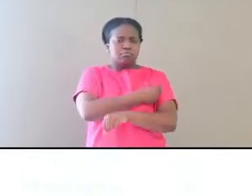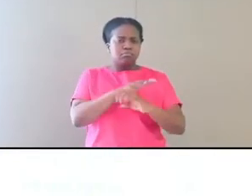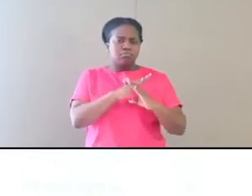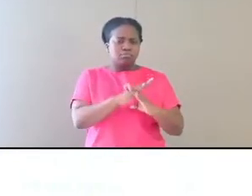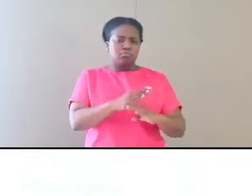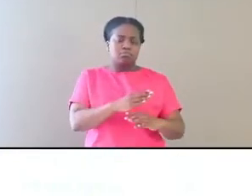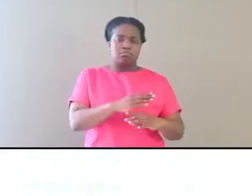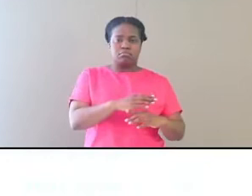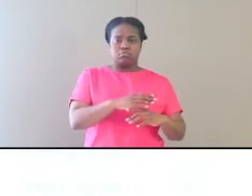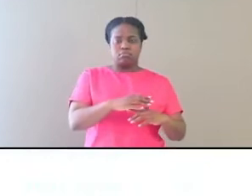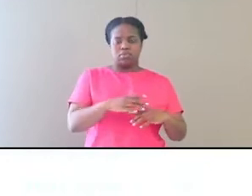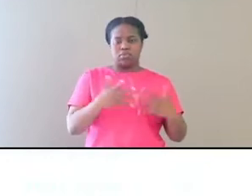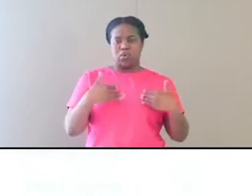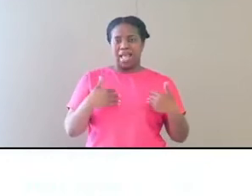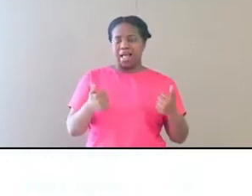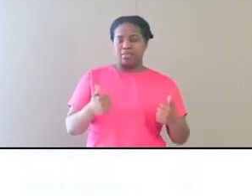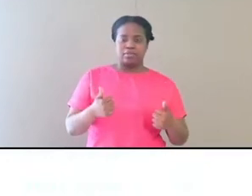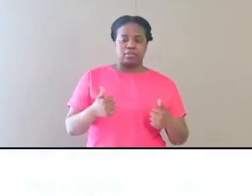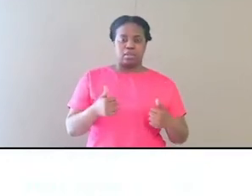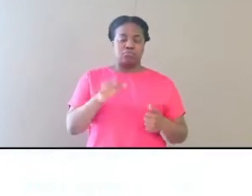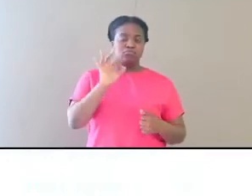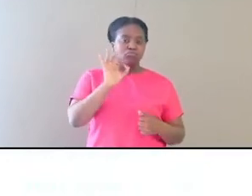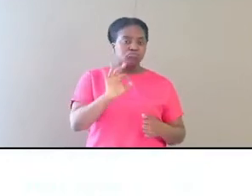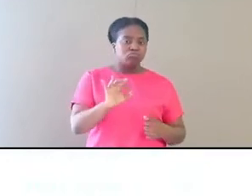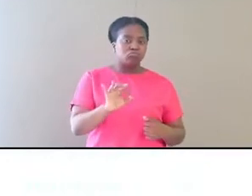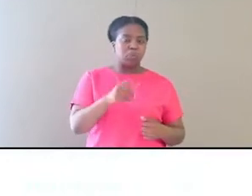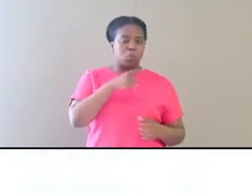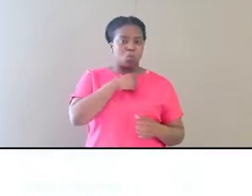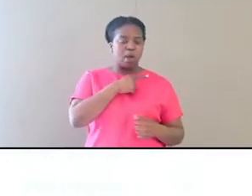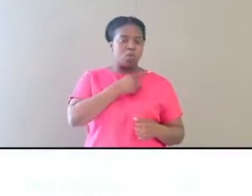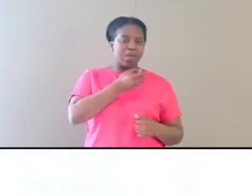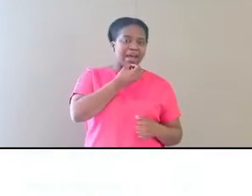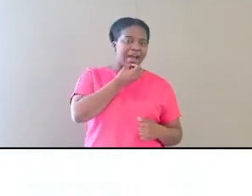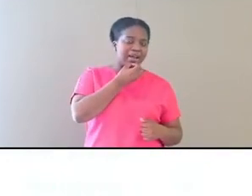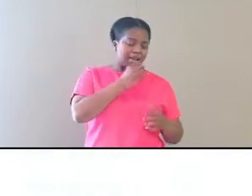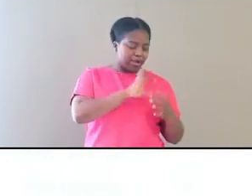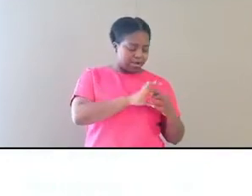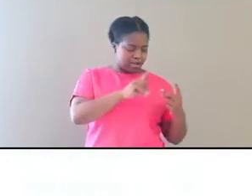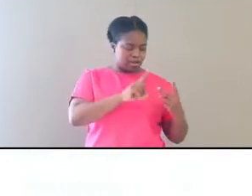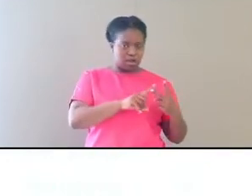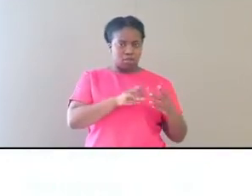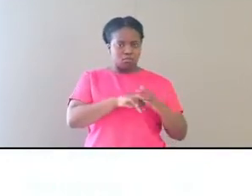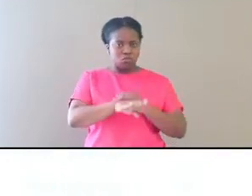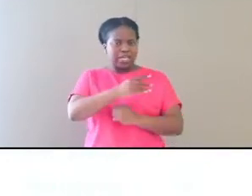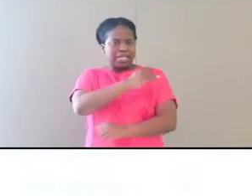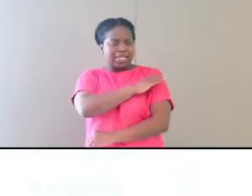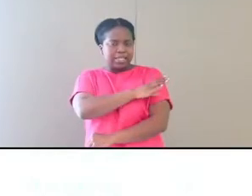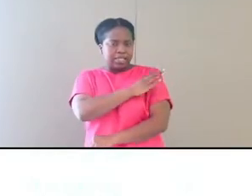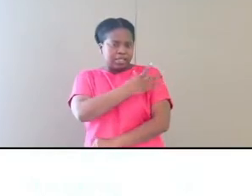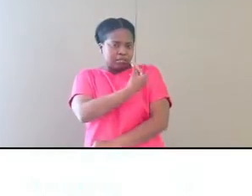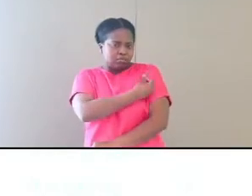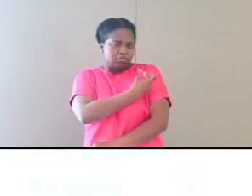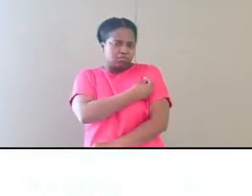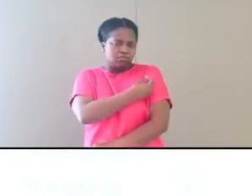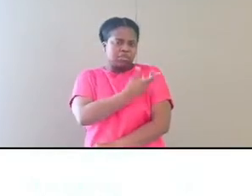in terms of actual health outcomes have been documented. In terms of early childhood development, and this relates to